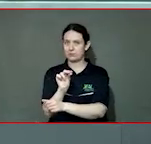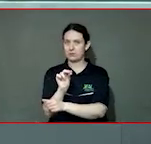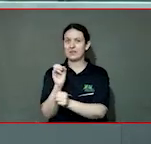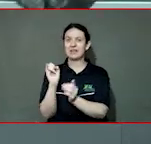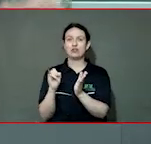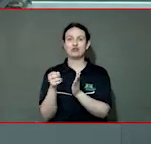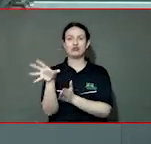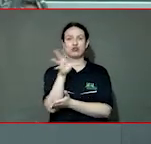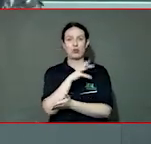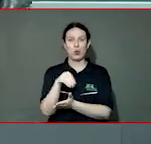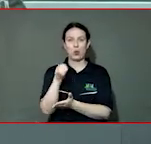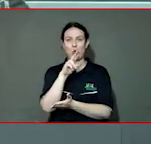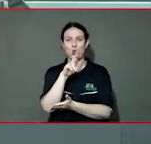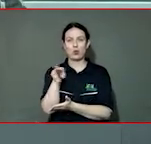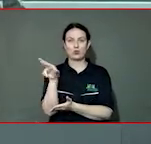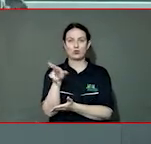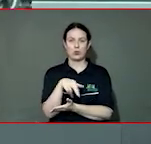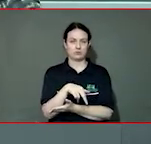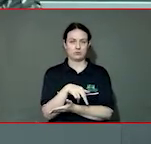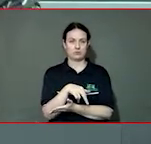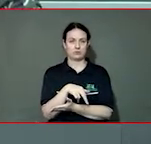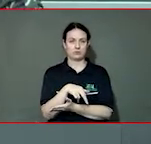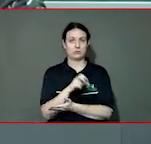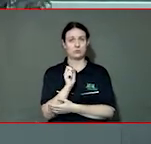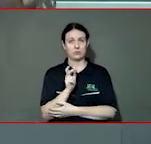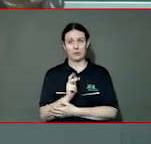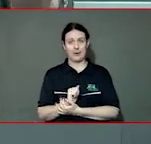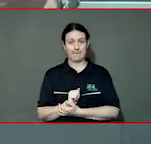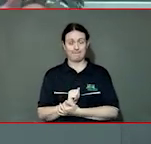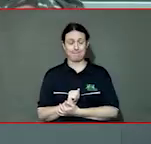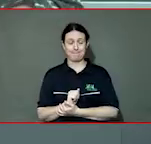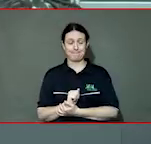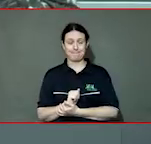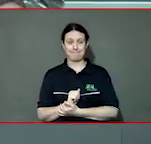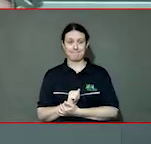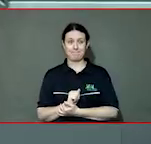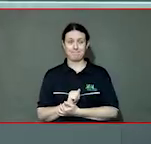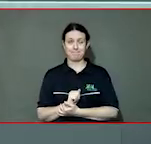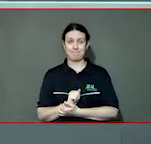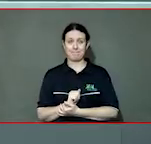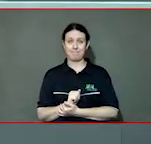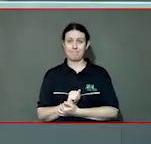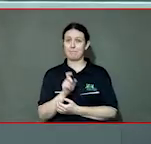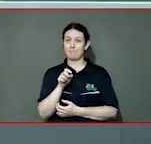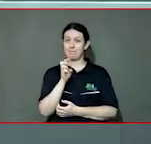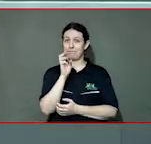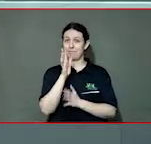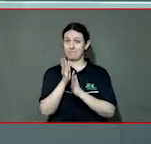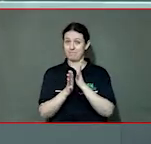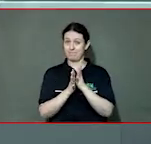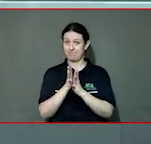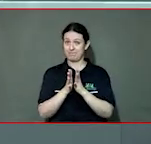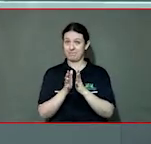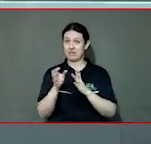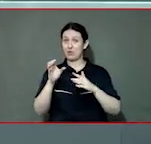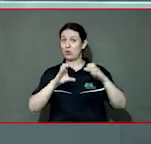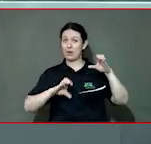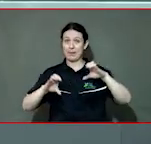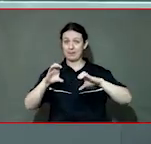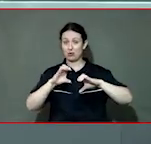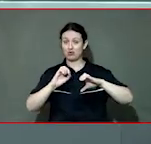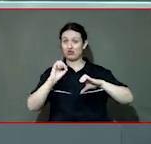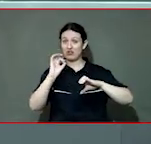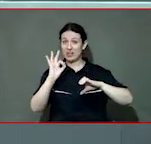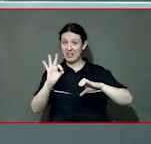bomb and I ask you to make medicine. Okay, that's 2 different things. So in chemistry, we can't